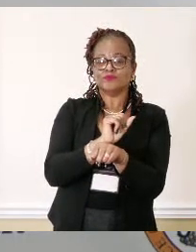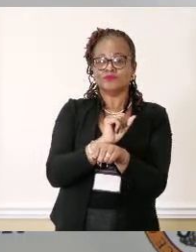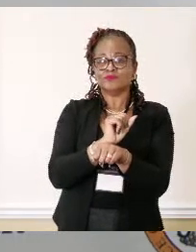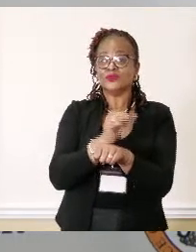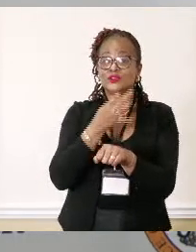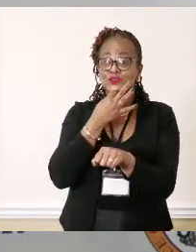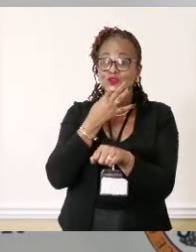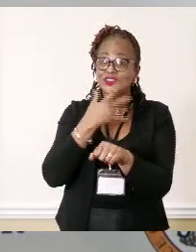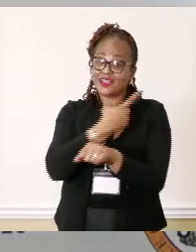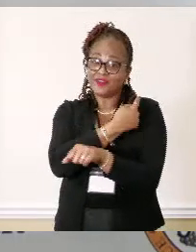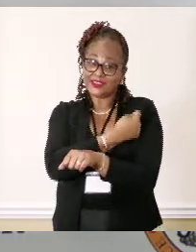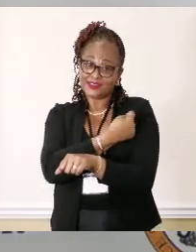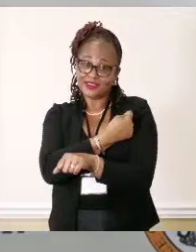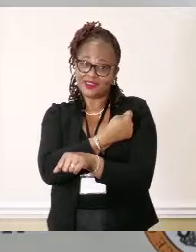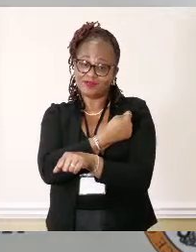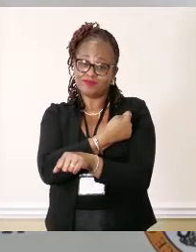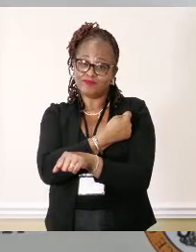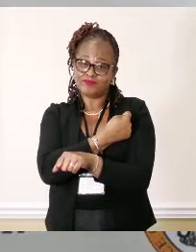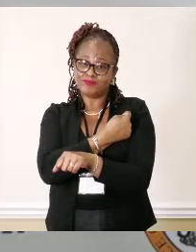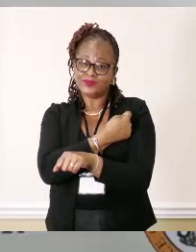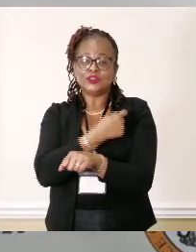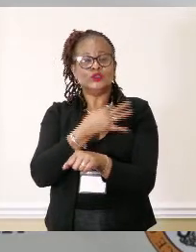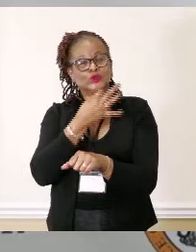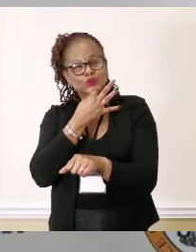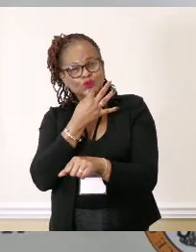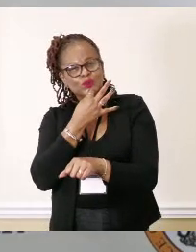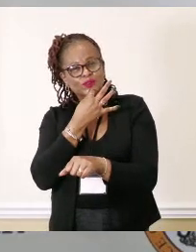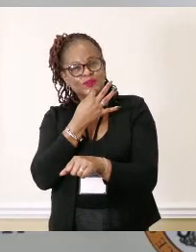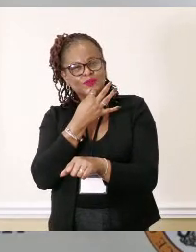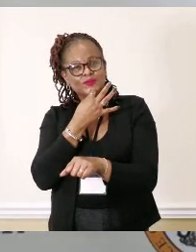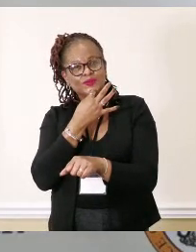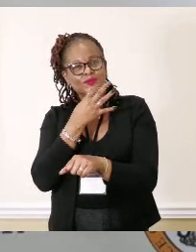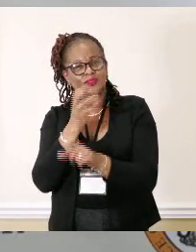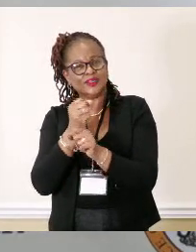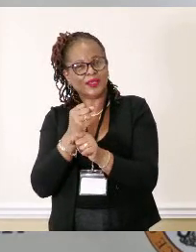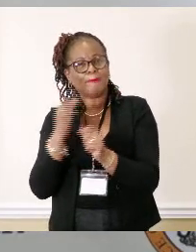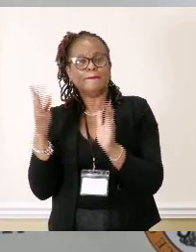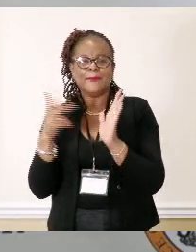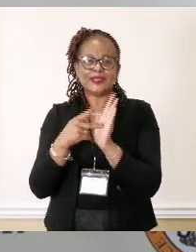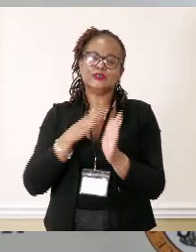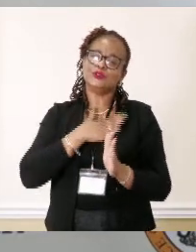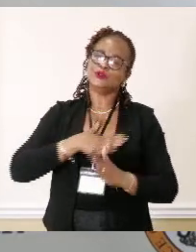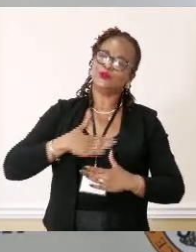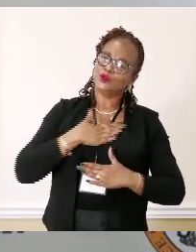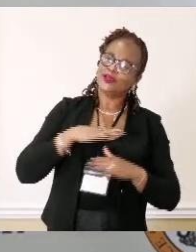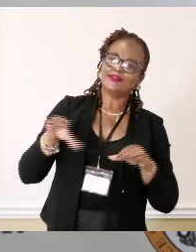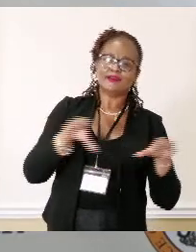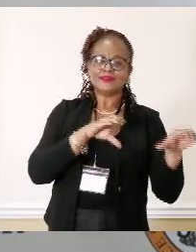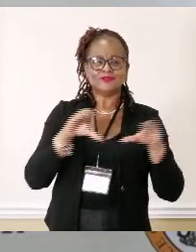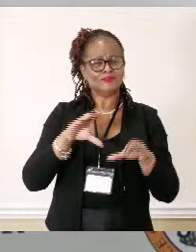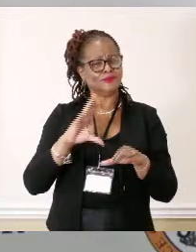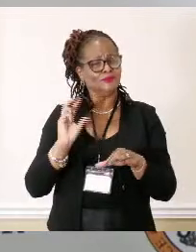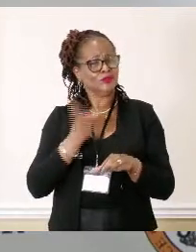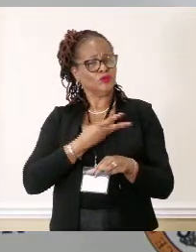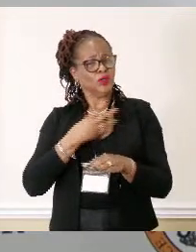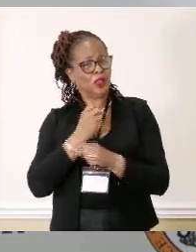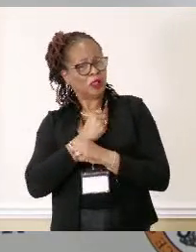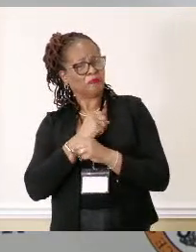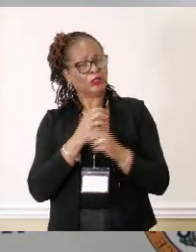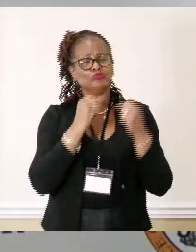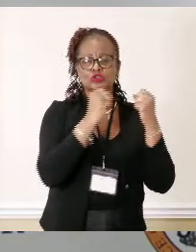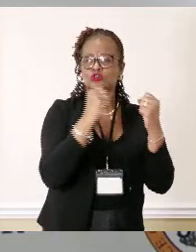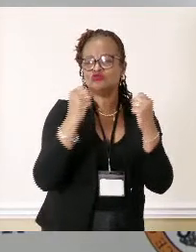The sooner we get vaccinated, the sooner we can get back to enjoying the activities we love, like Dunkadoo.